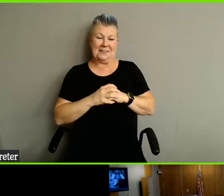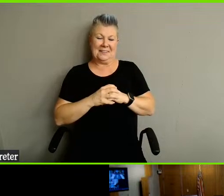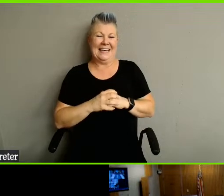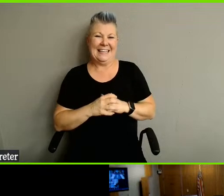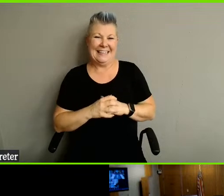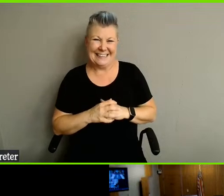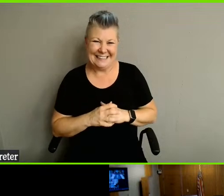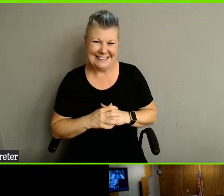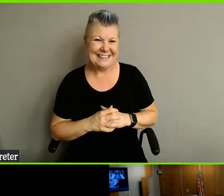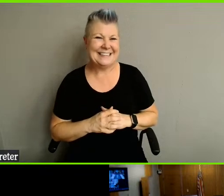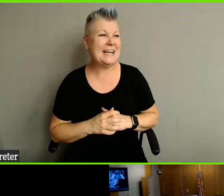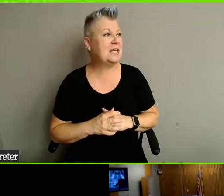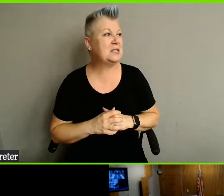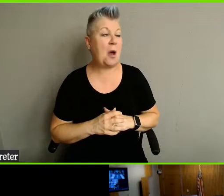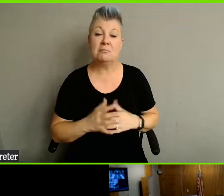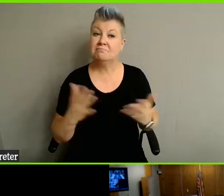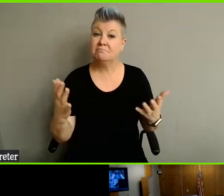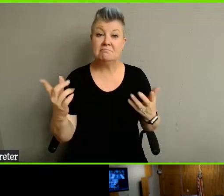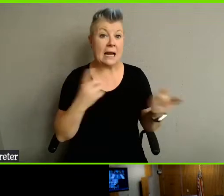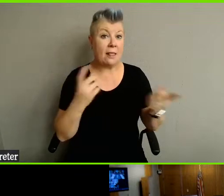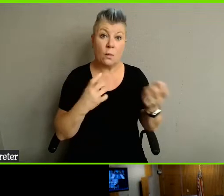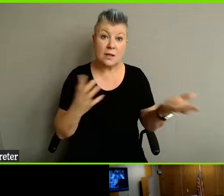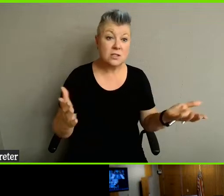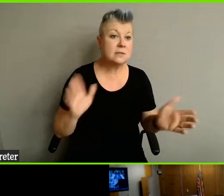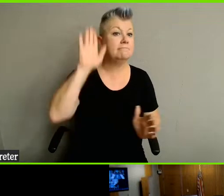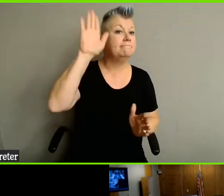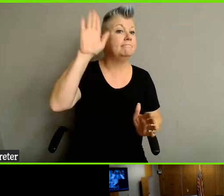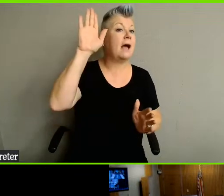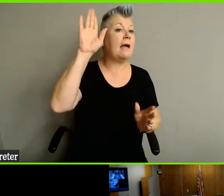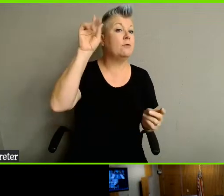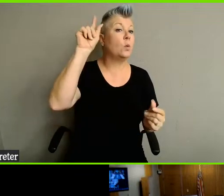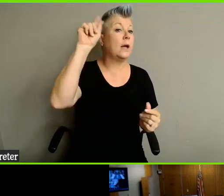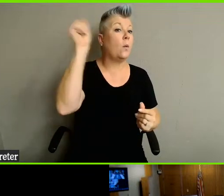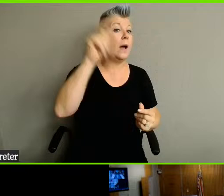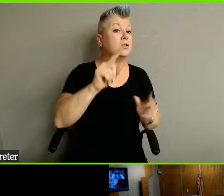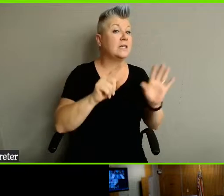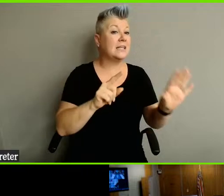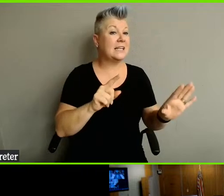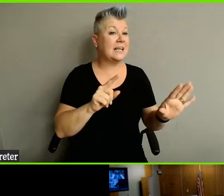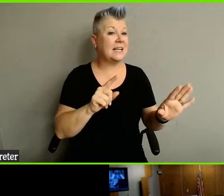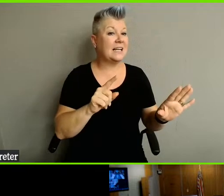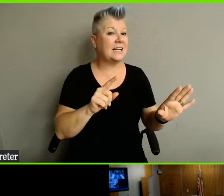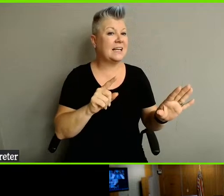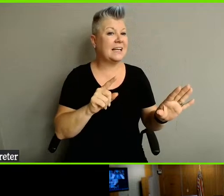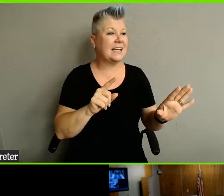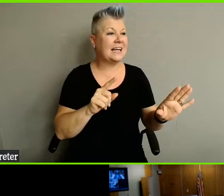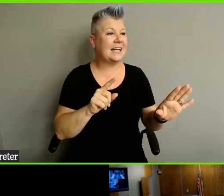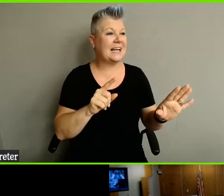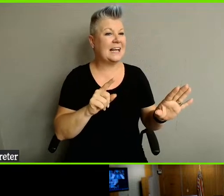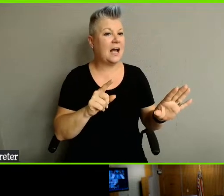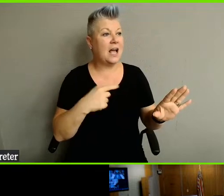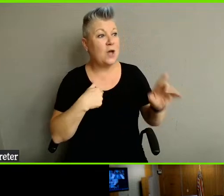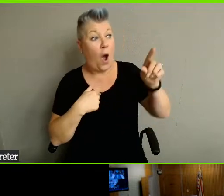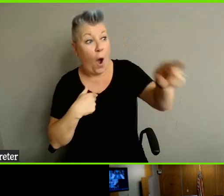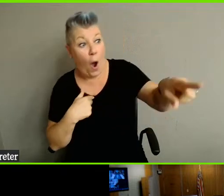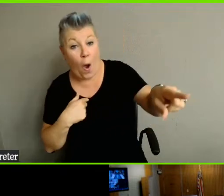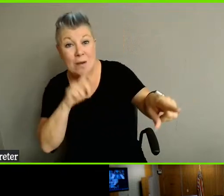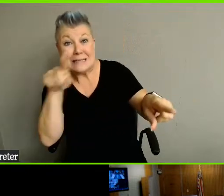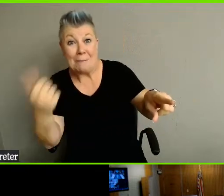We'll take any final questions as we wrap up. I have some question about the, I built that.